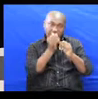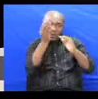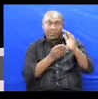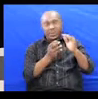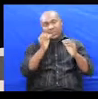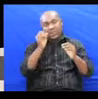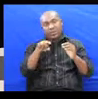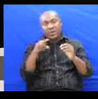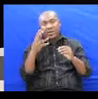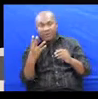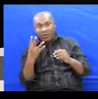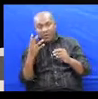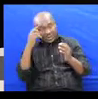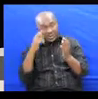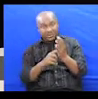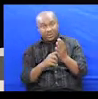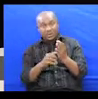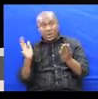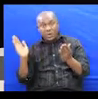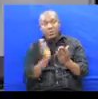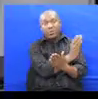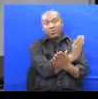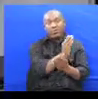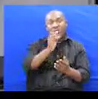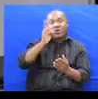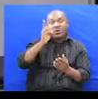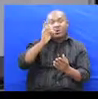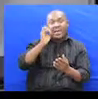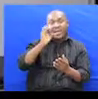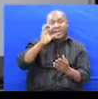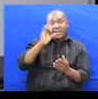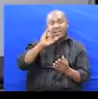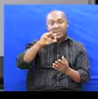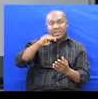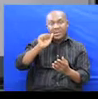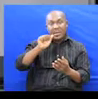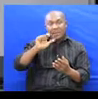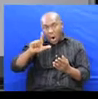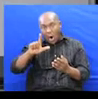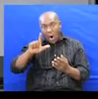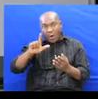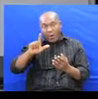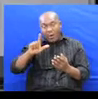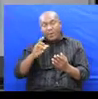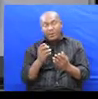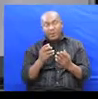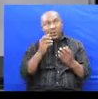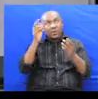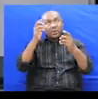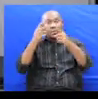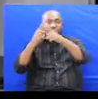in mathematics you can remove the decimal places by multiplying by 10 in each side, which is equal to